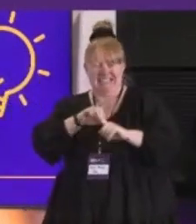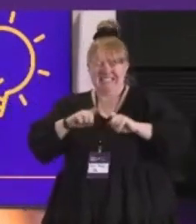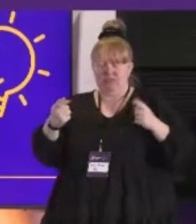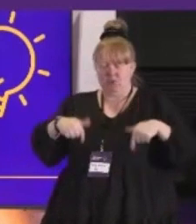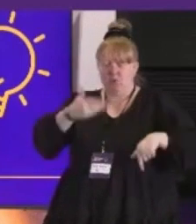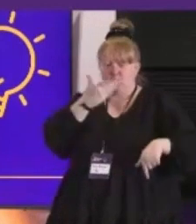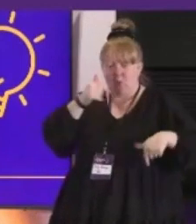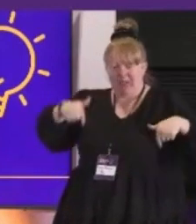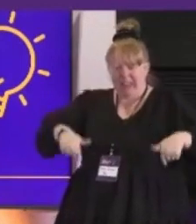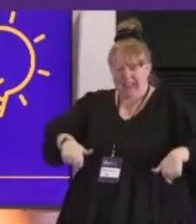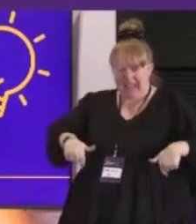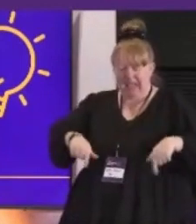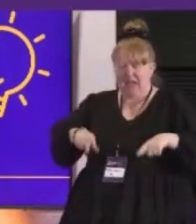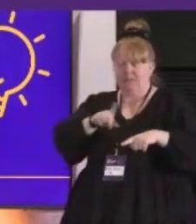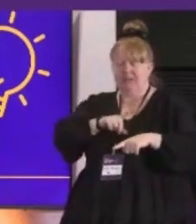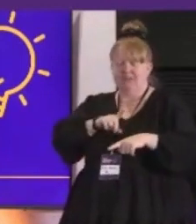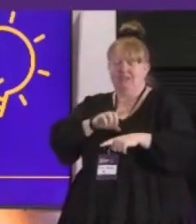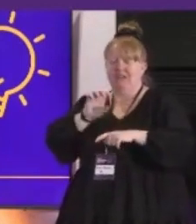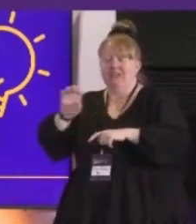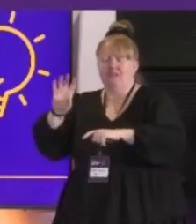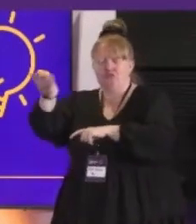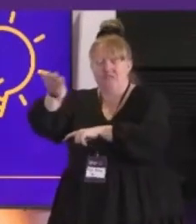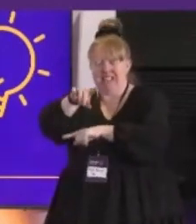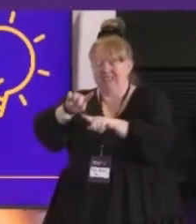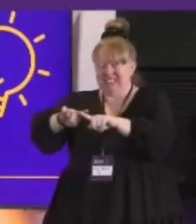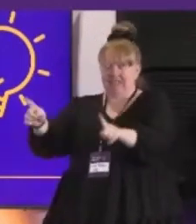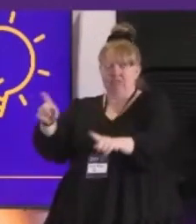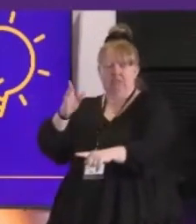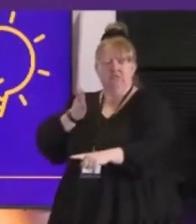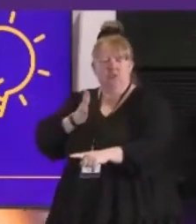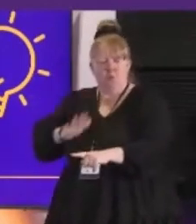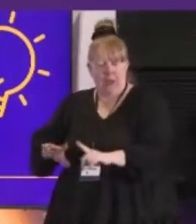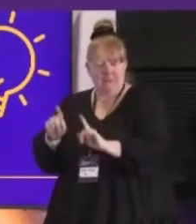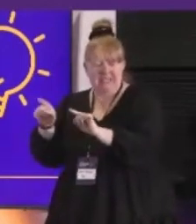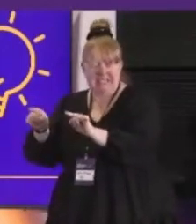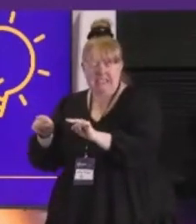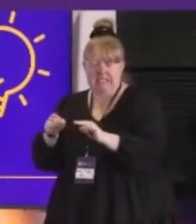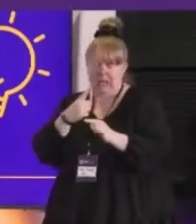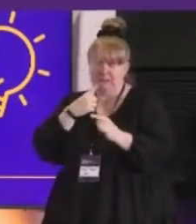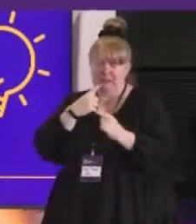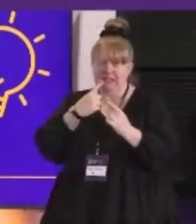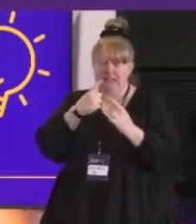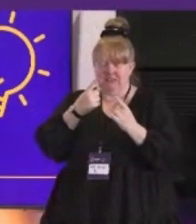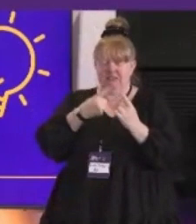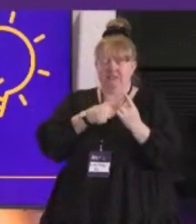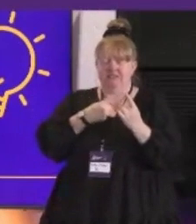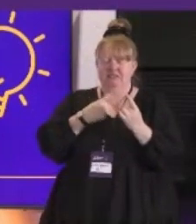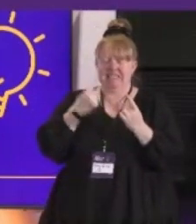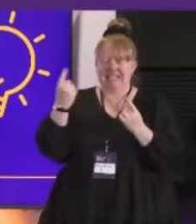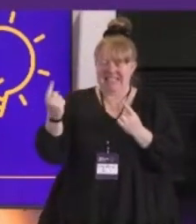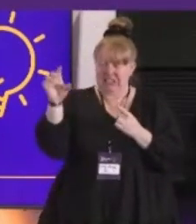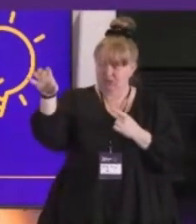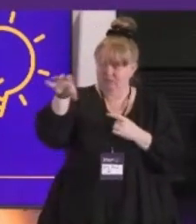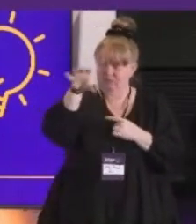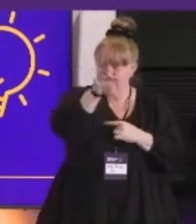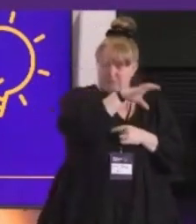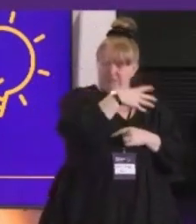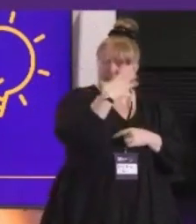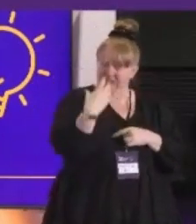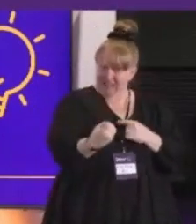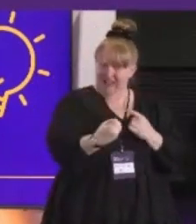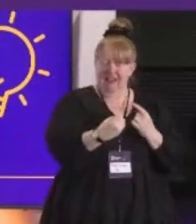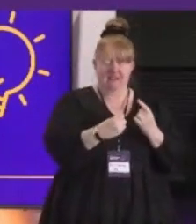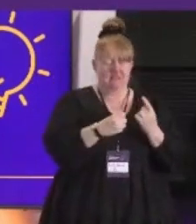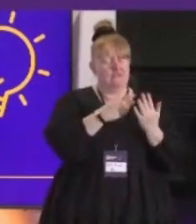different requirements, but it does sit under the different kind of mandates of each different province. Within that, we then